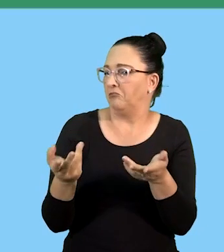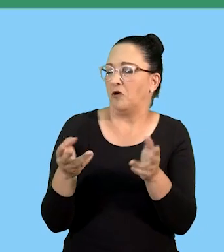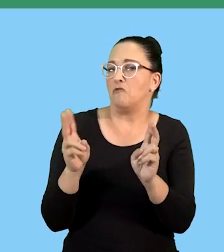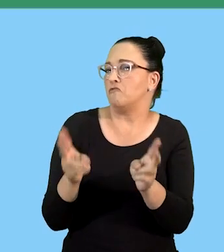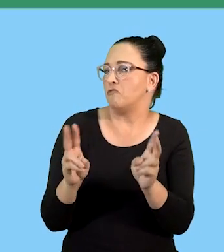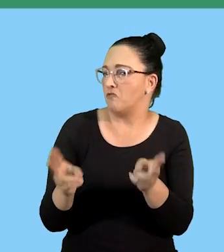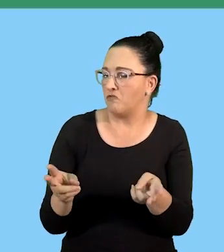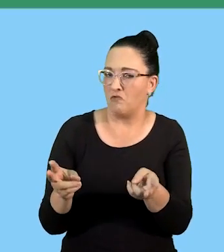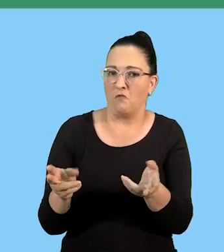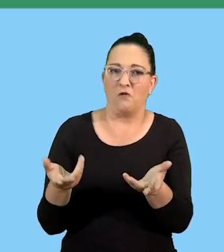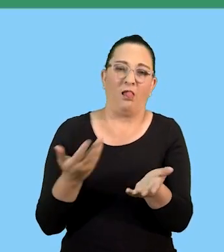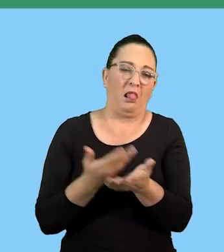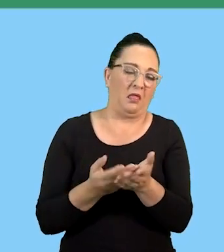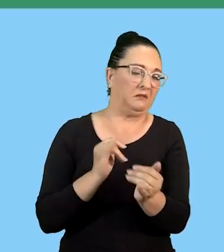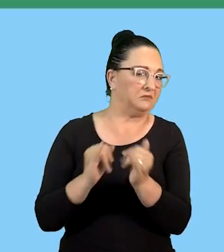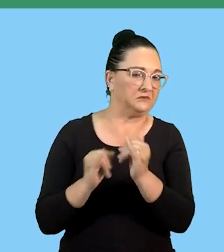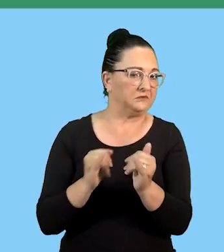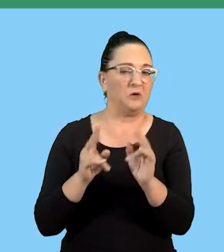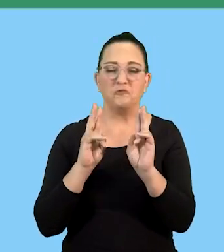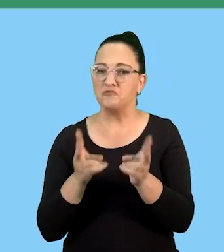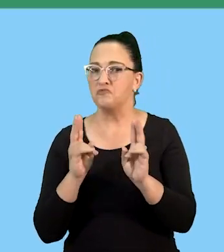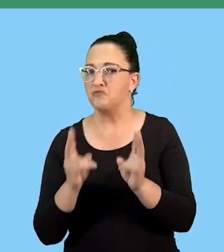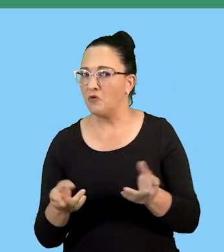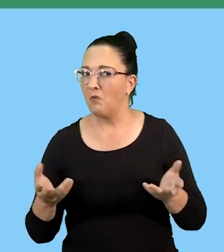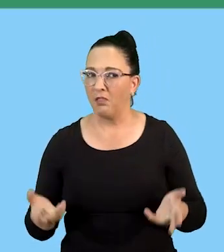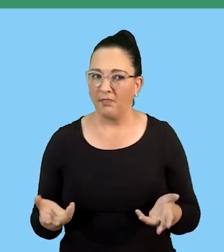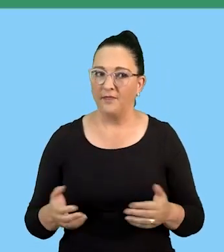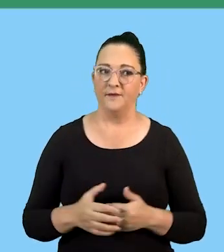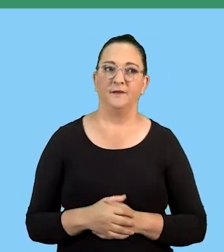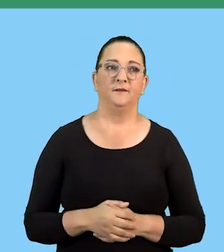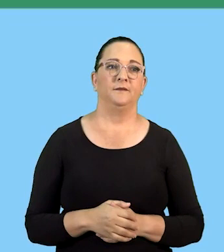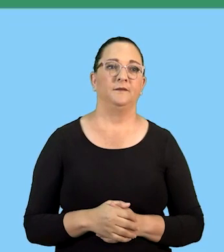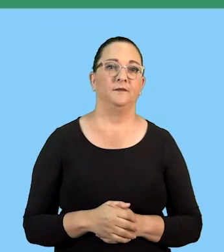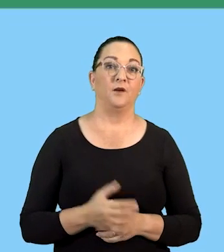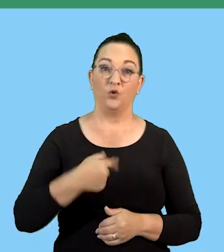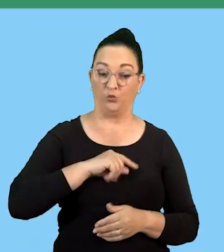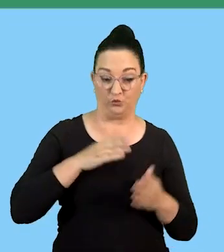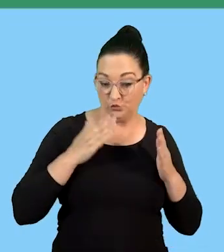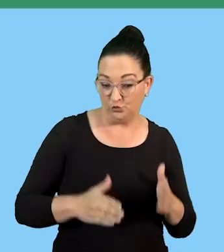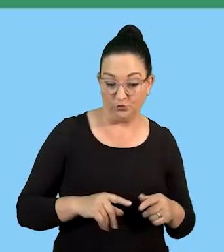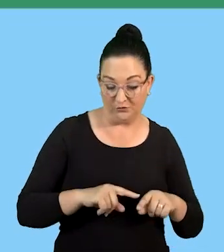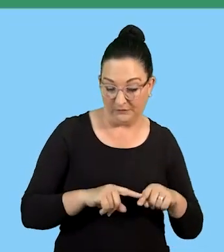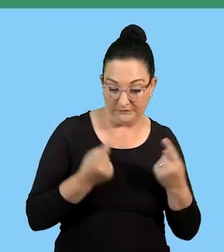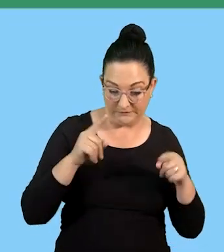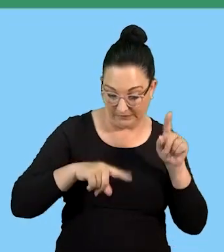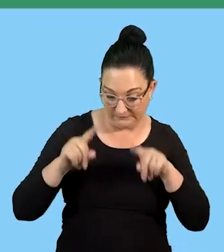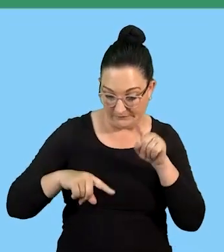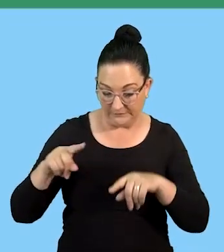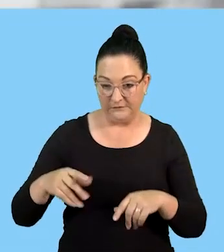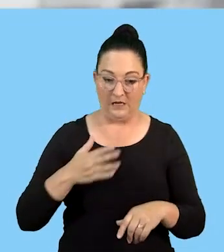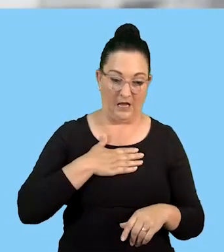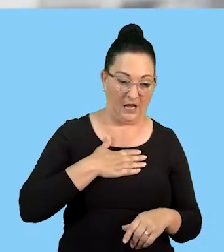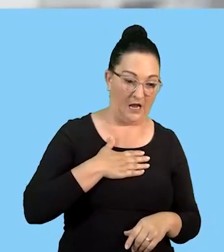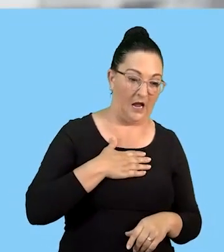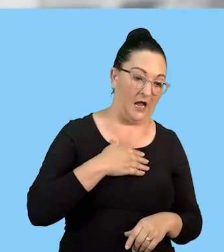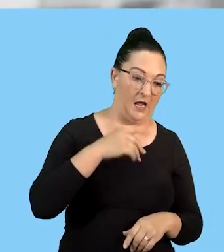normal part of human interaction. As human, we are not the same. We are diverse. So you come,